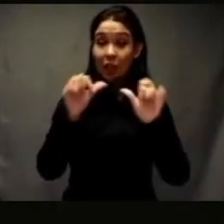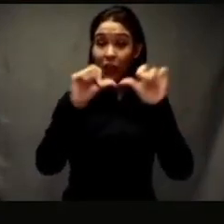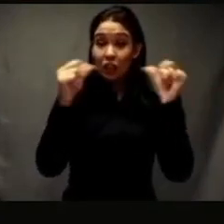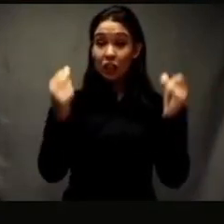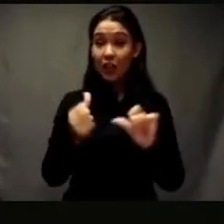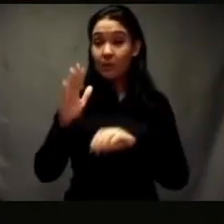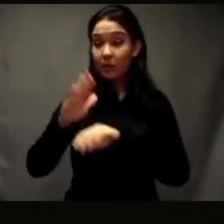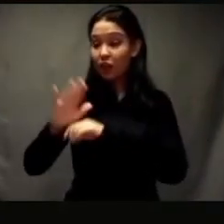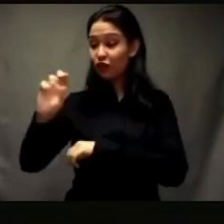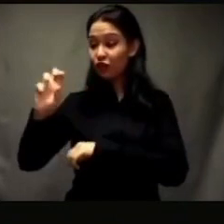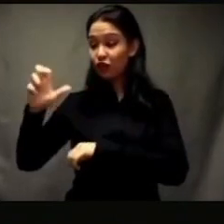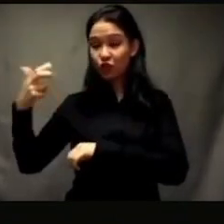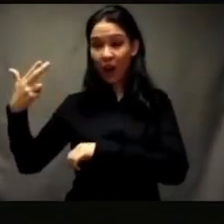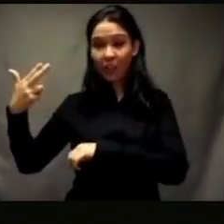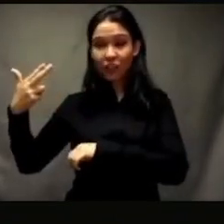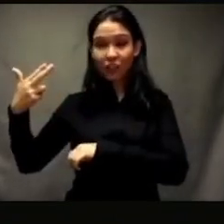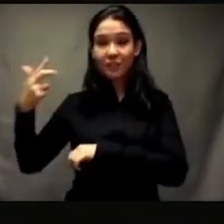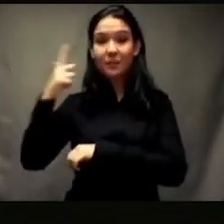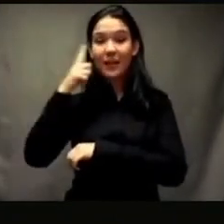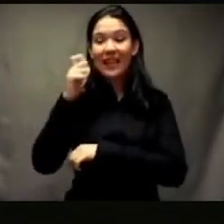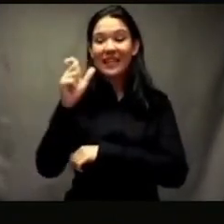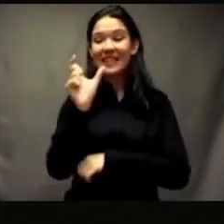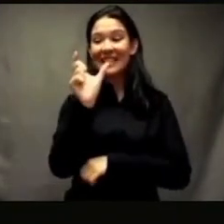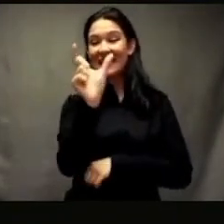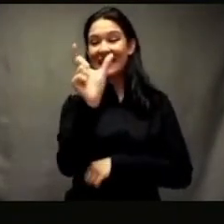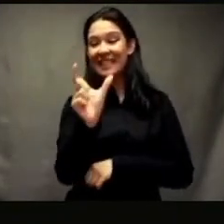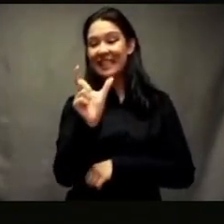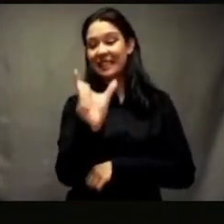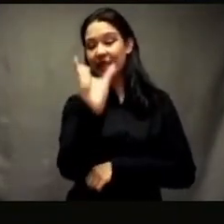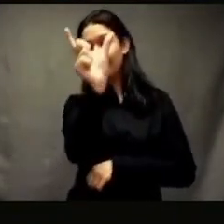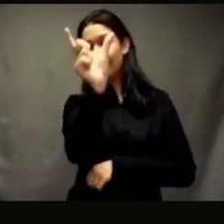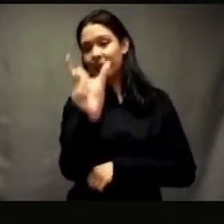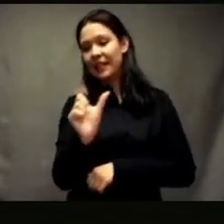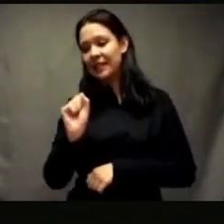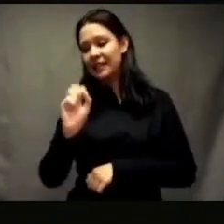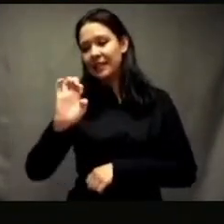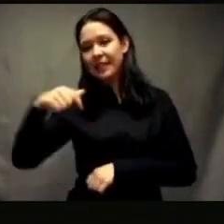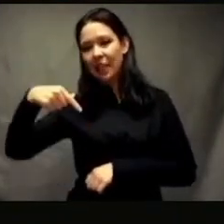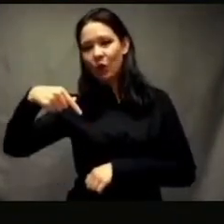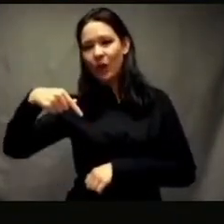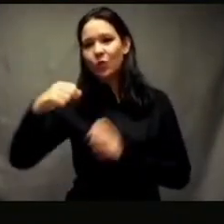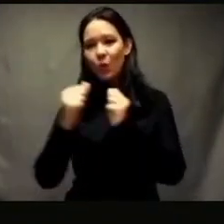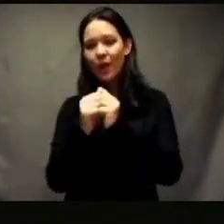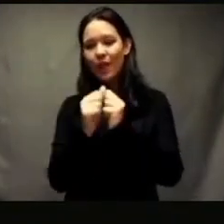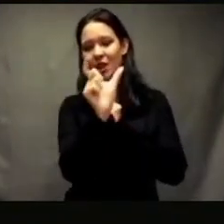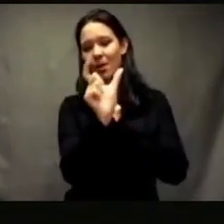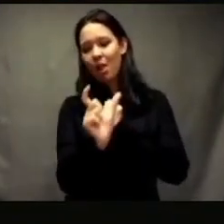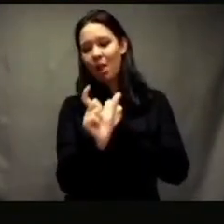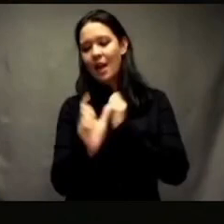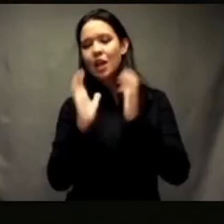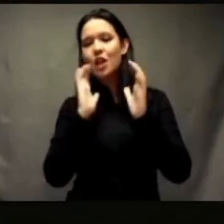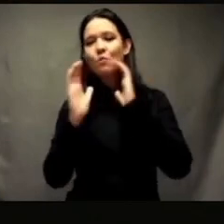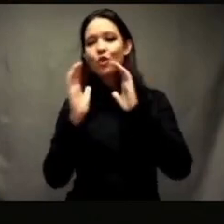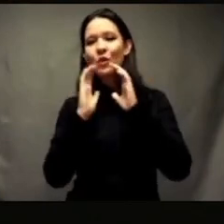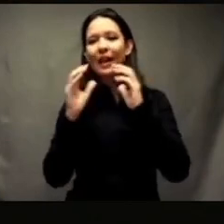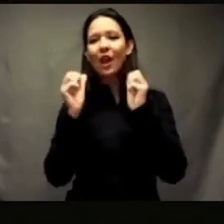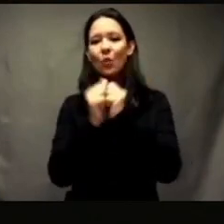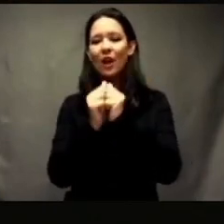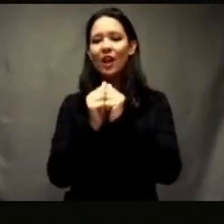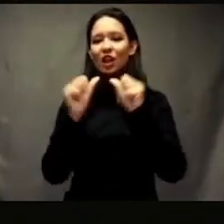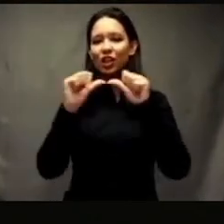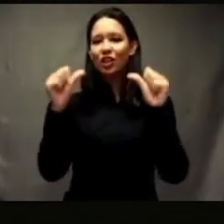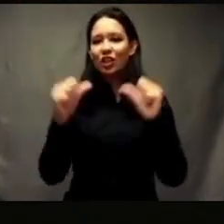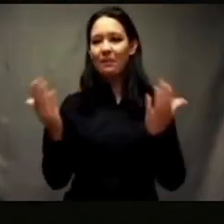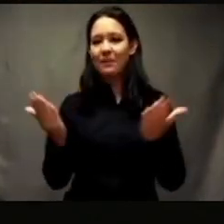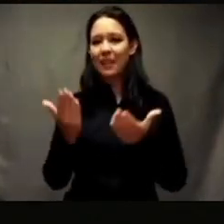because the kind of the sequencing that comes along with the blocks is communicated only in the shapes here,